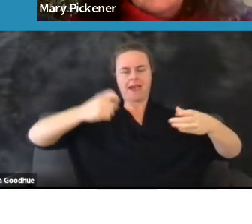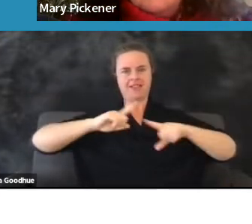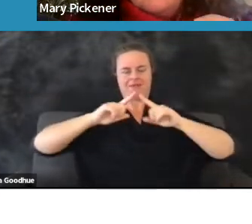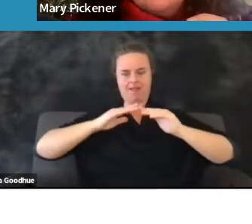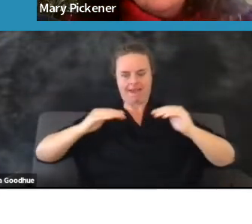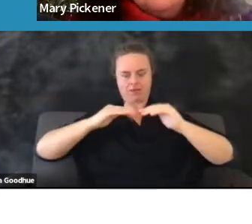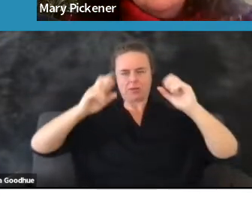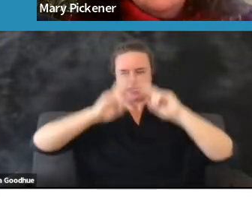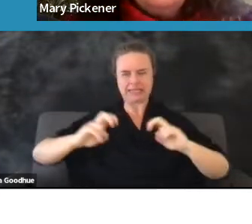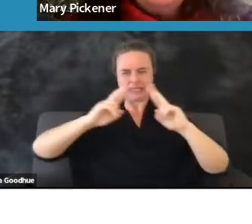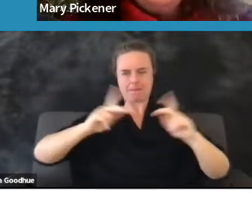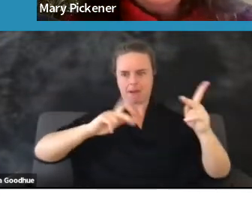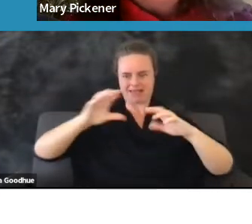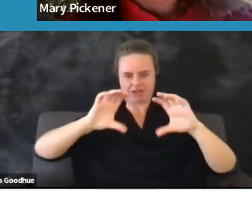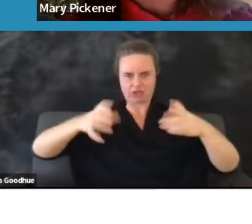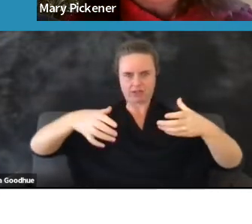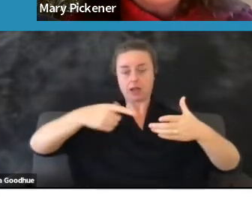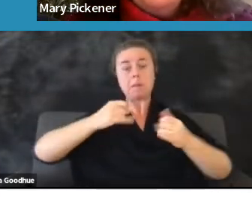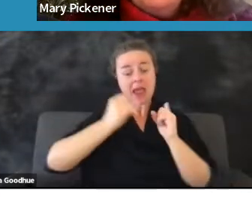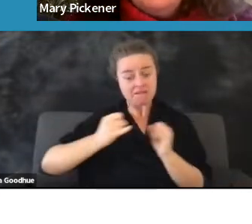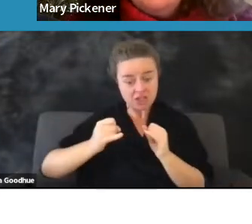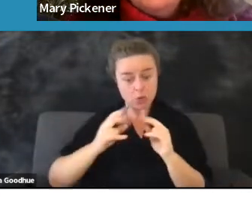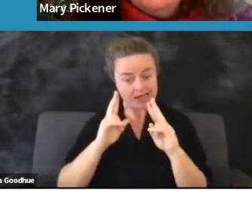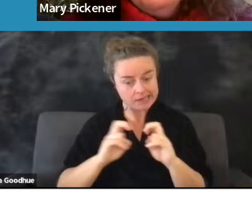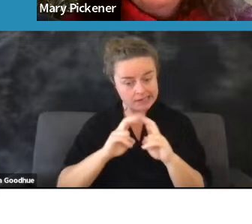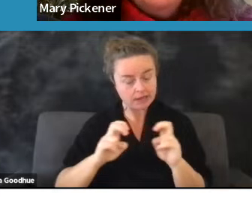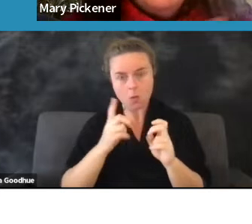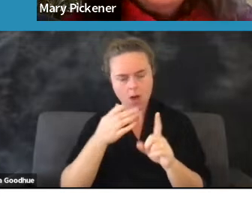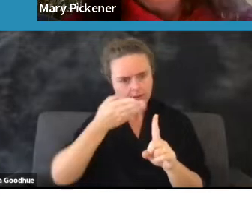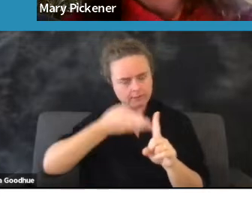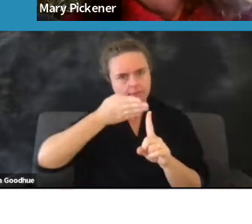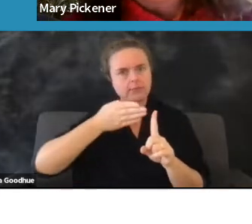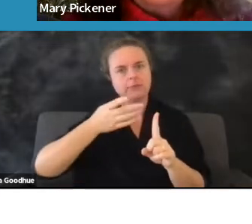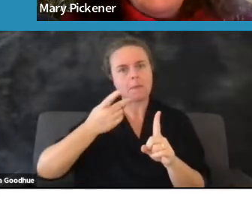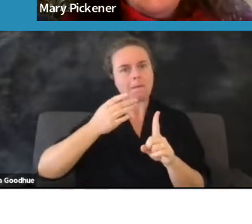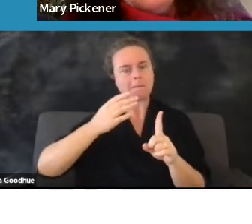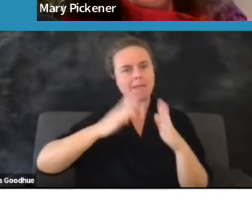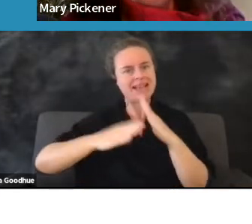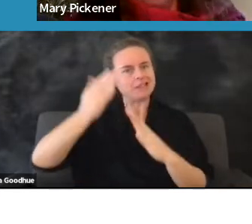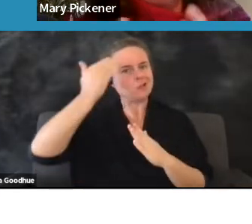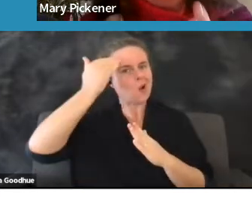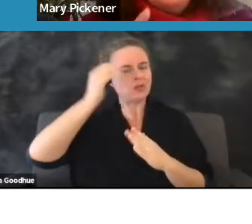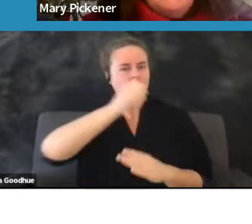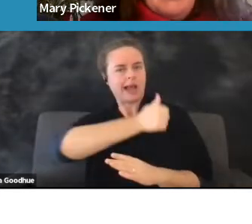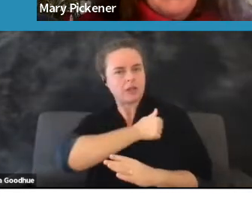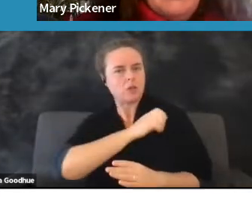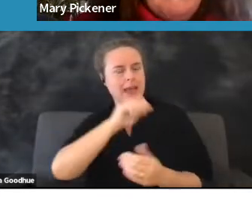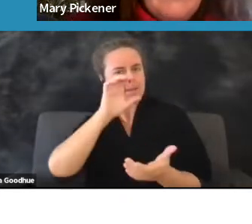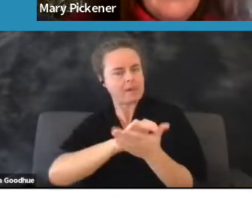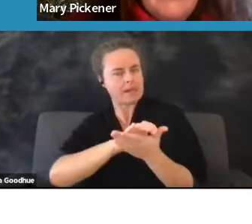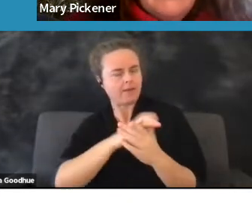And whether it's on the individual levels, when we think about changing, they say knowledge, attitudes, and beliefs, I think